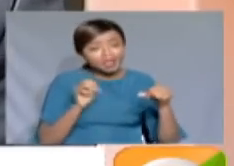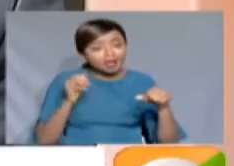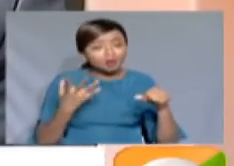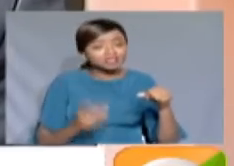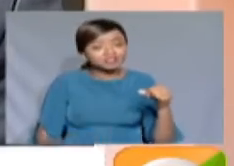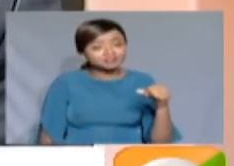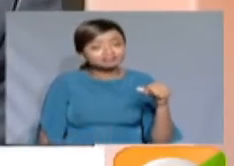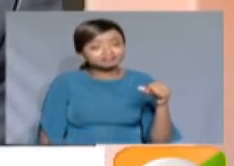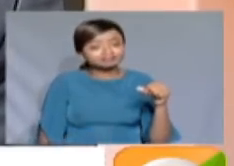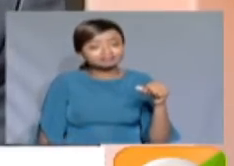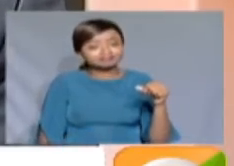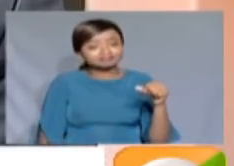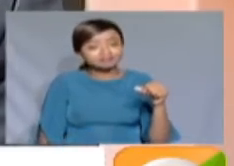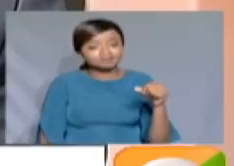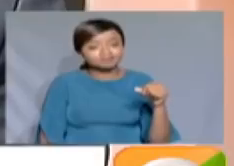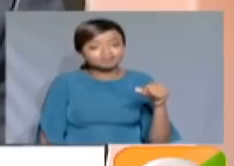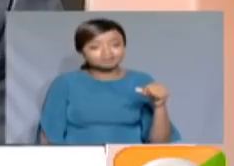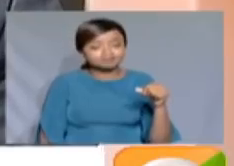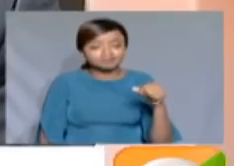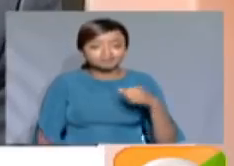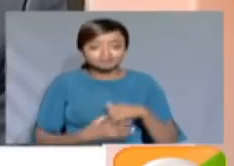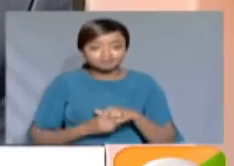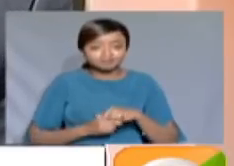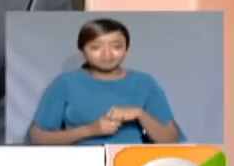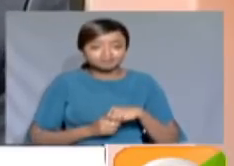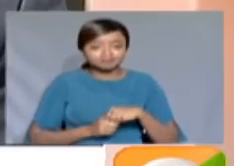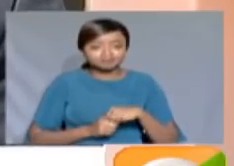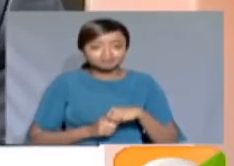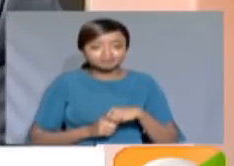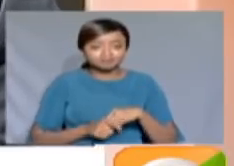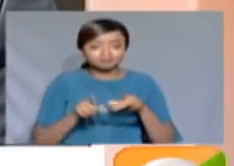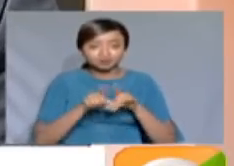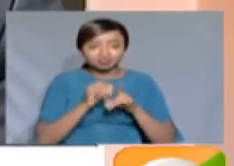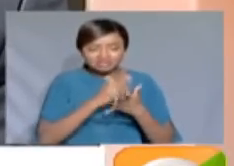say, what was coming out more or less was